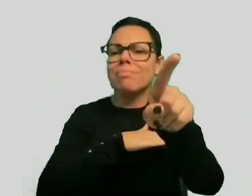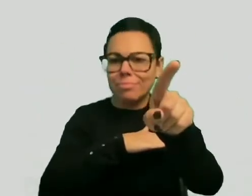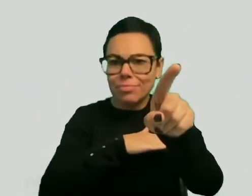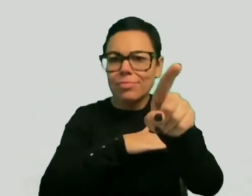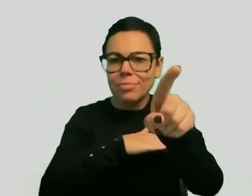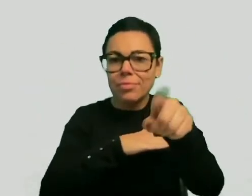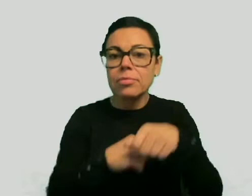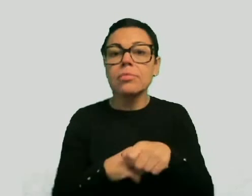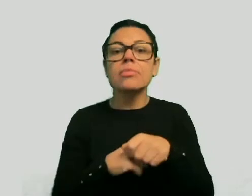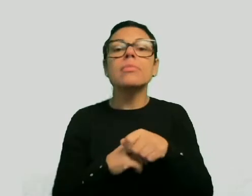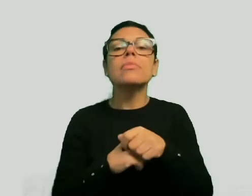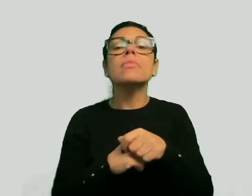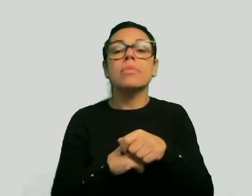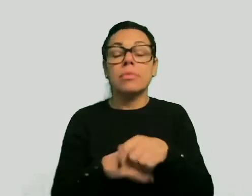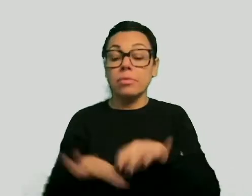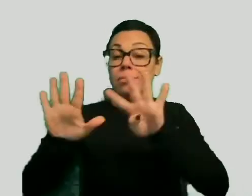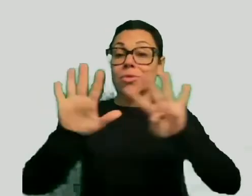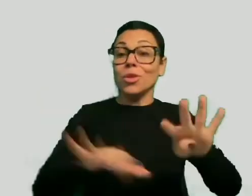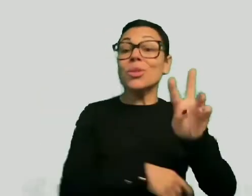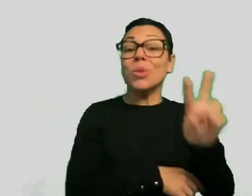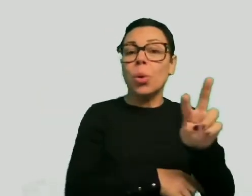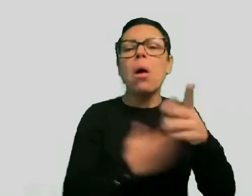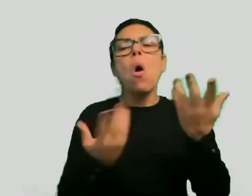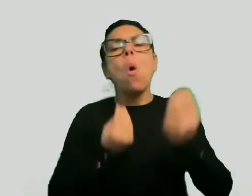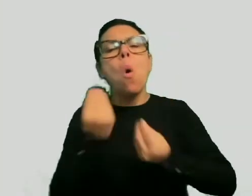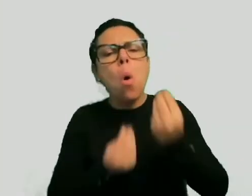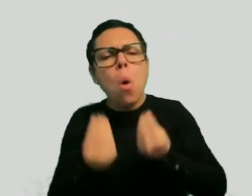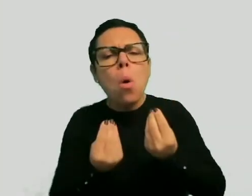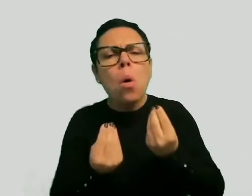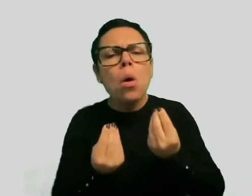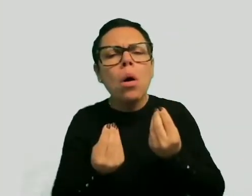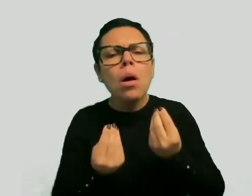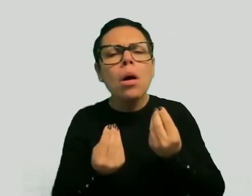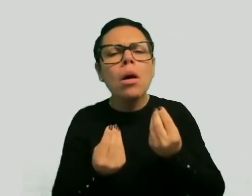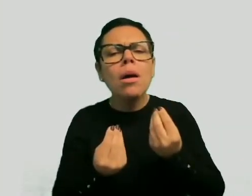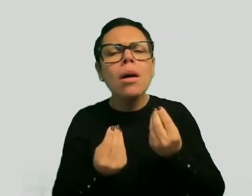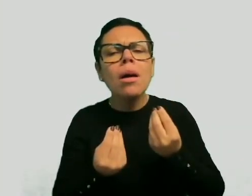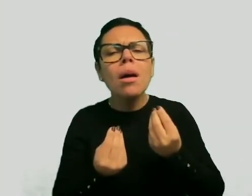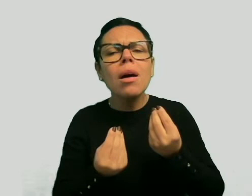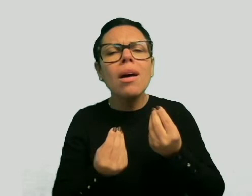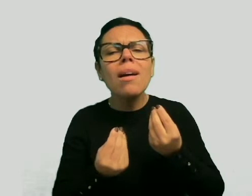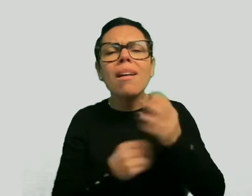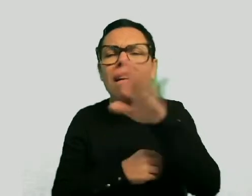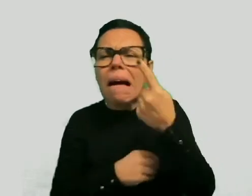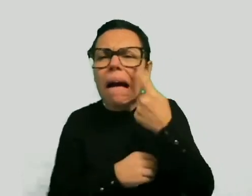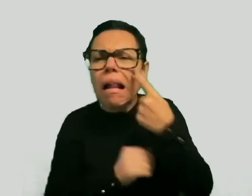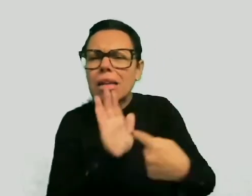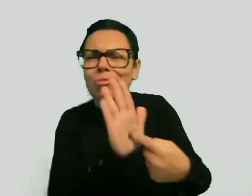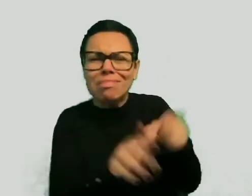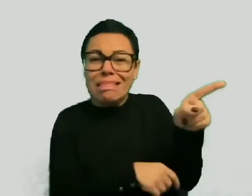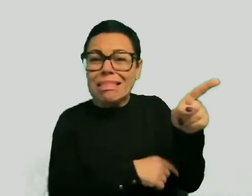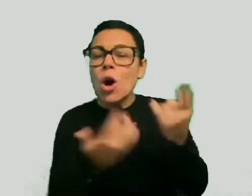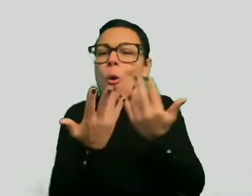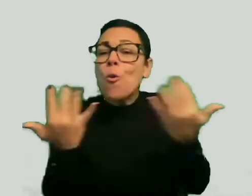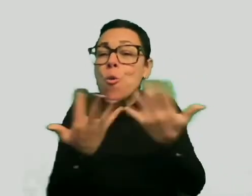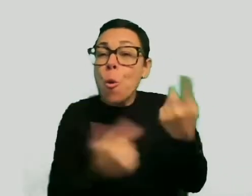81959242, or you take the QR code that's now appearing above my head. I think you need a